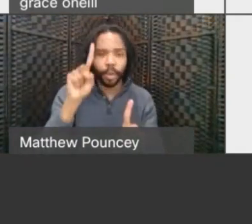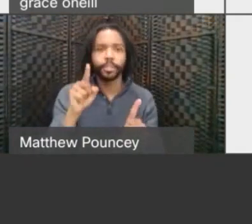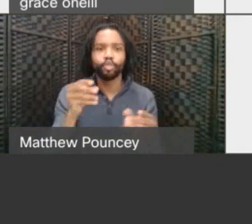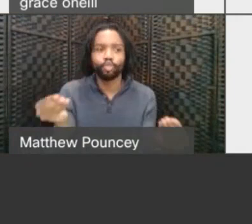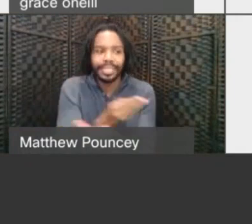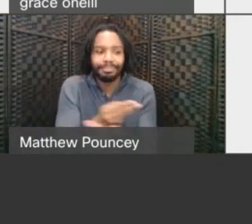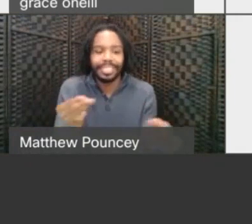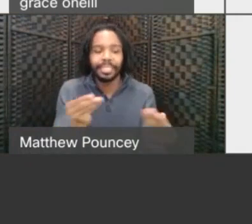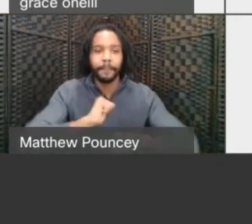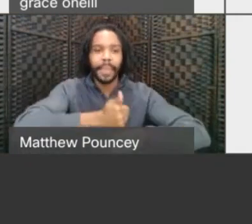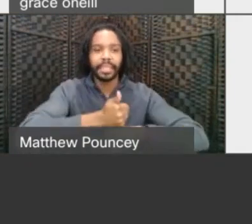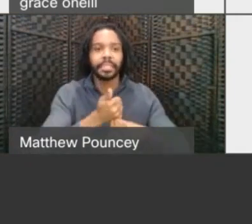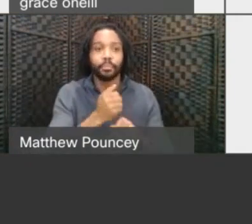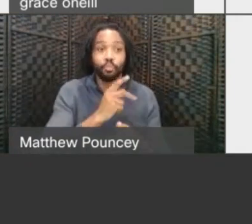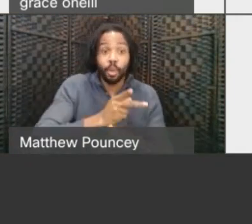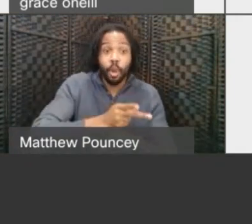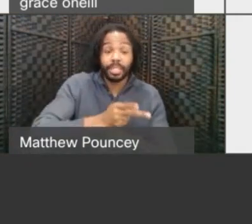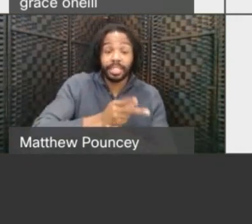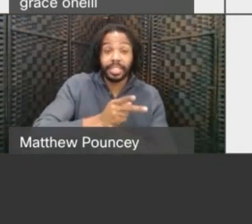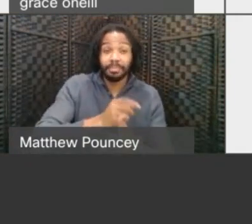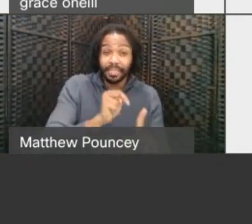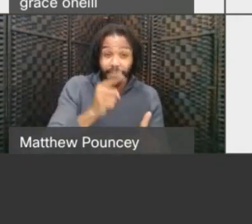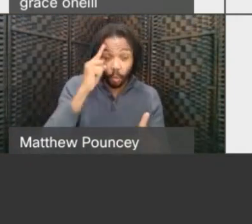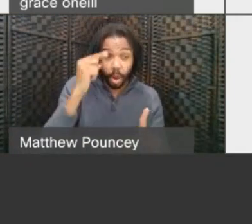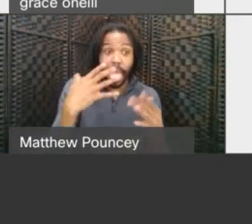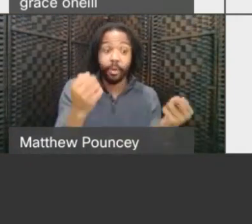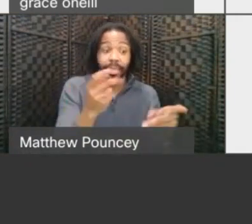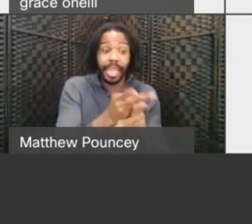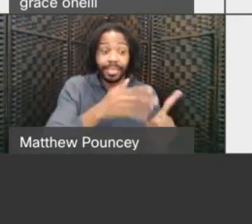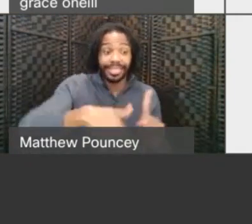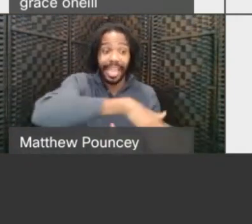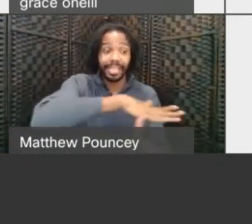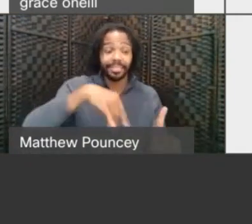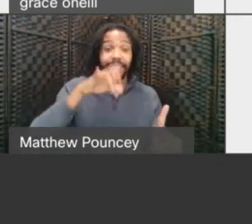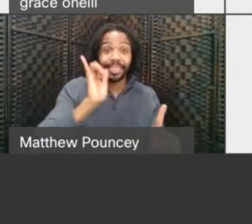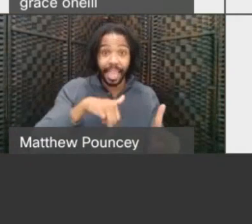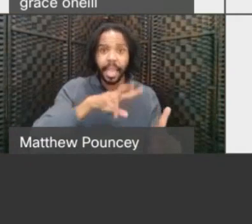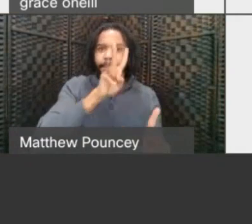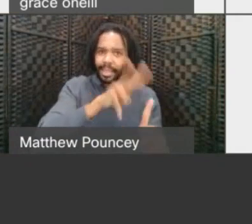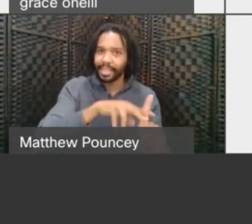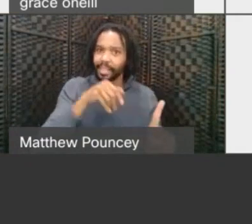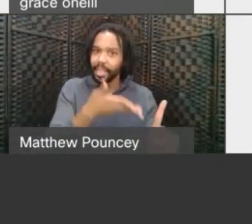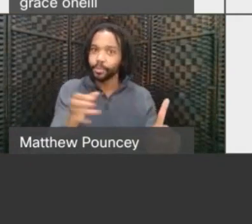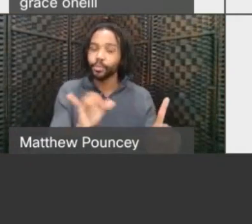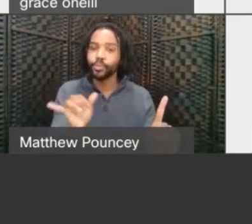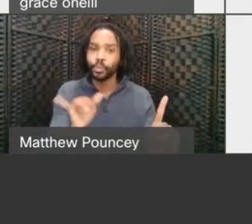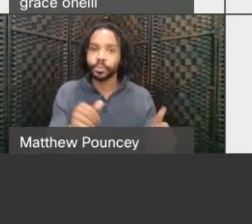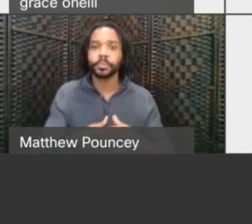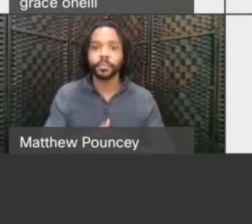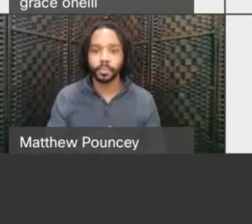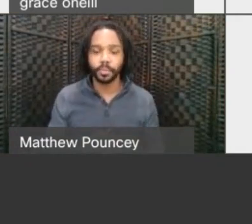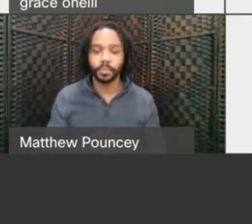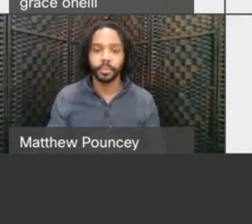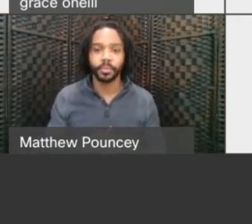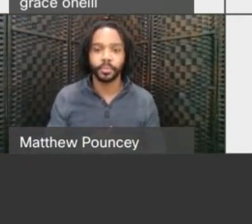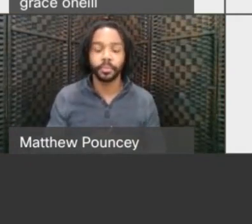confirmed or suspected COVID-19 in healthcare settings. This would also apply to these settings as well. And so